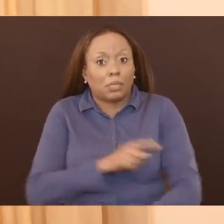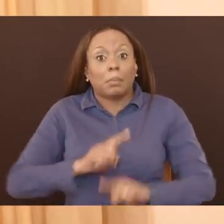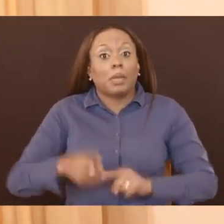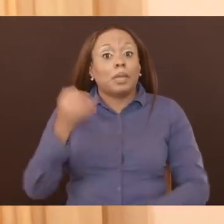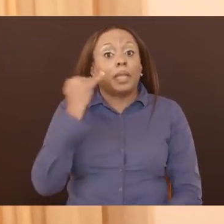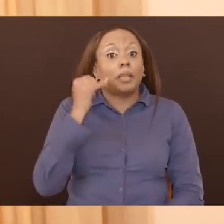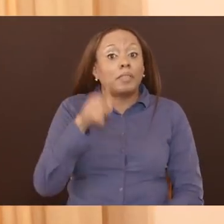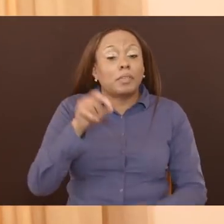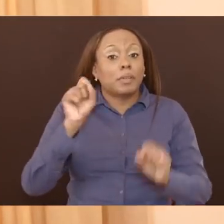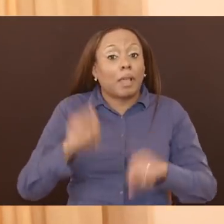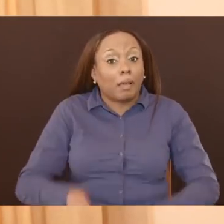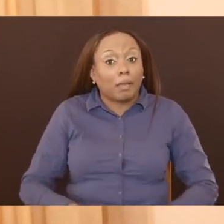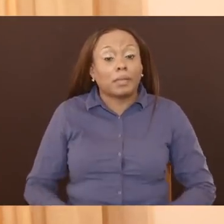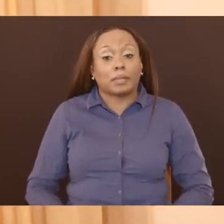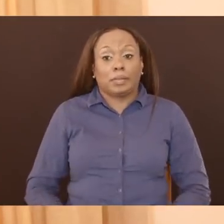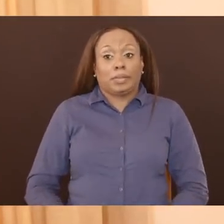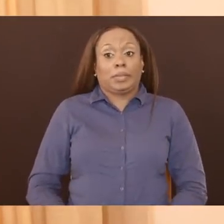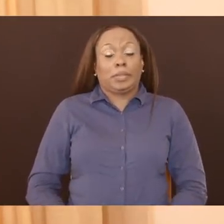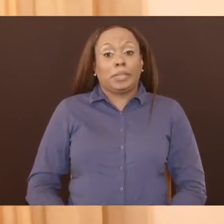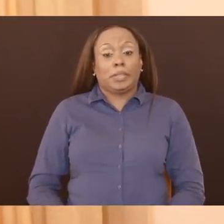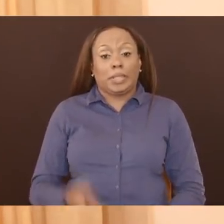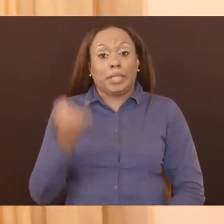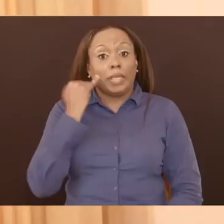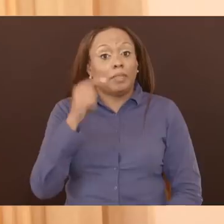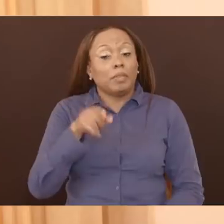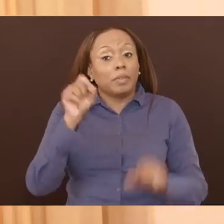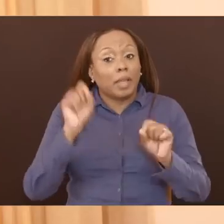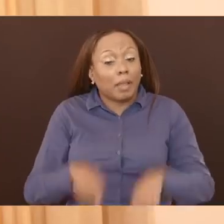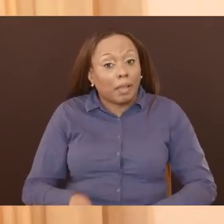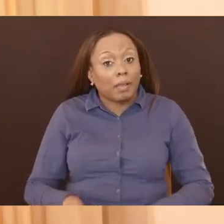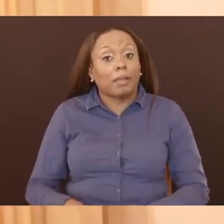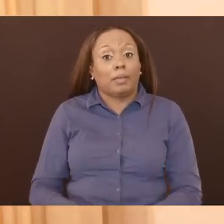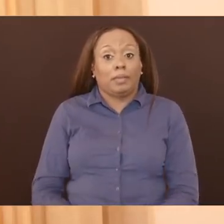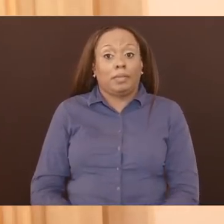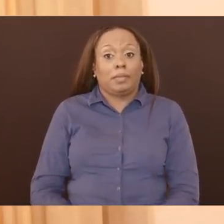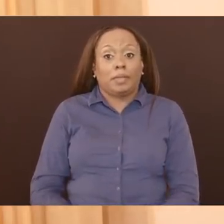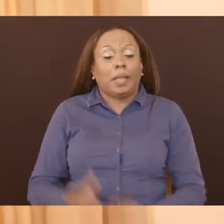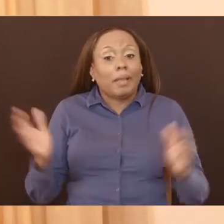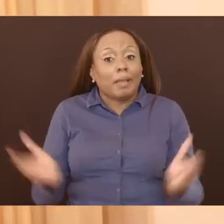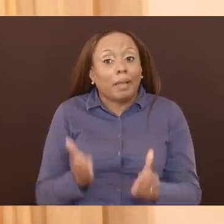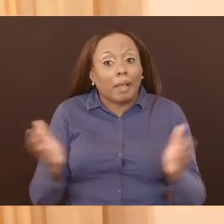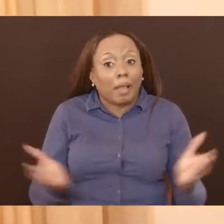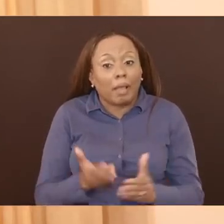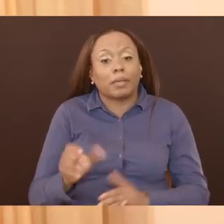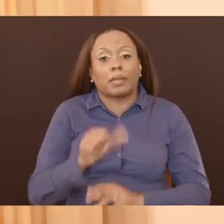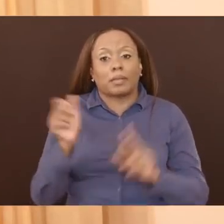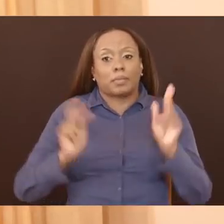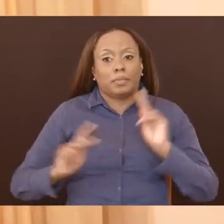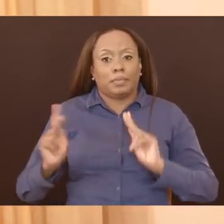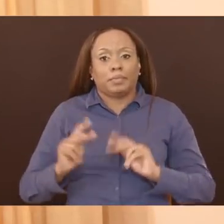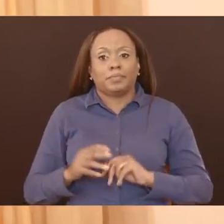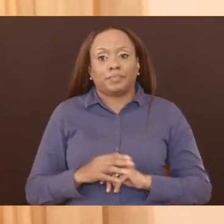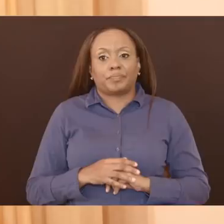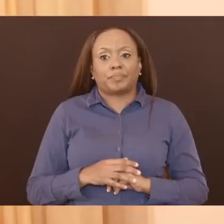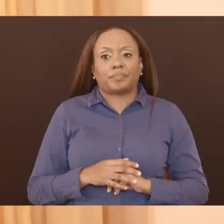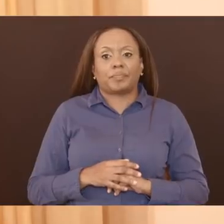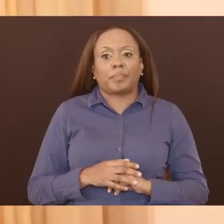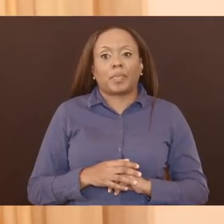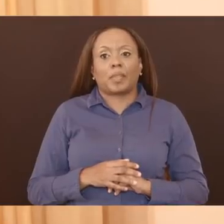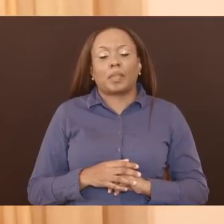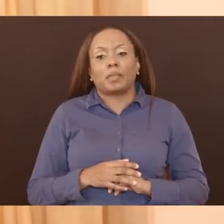to do, as I have been doing, not just in these national addresses, but along with my candidates,